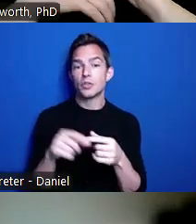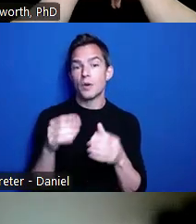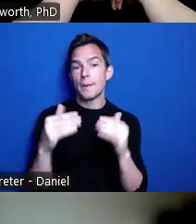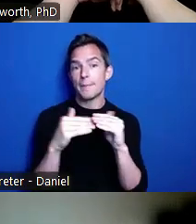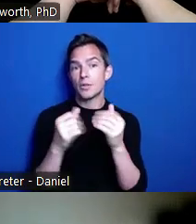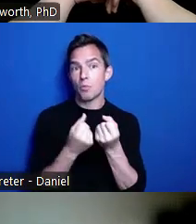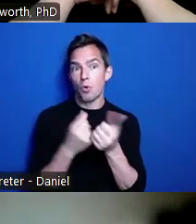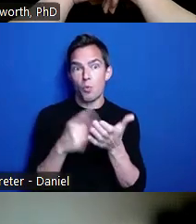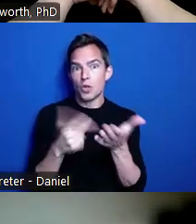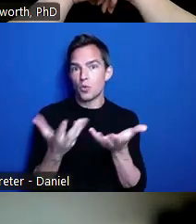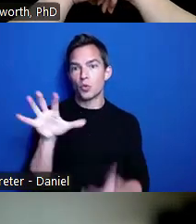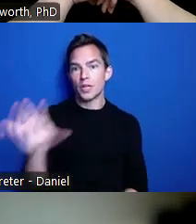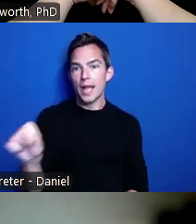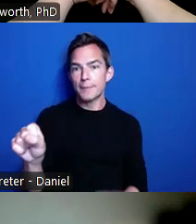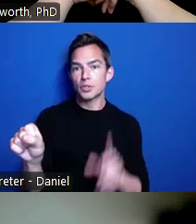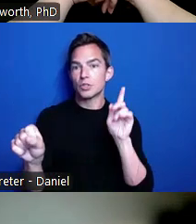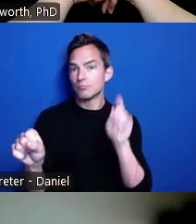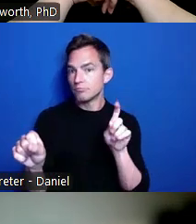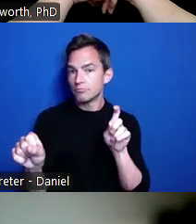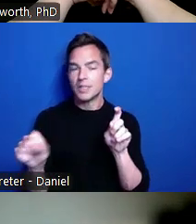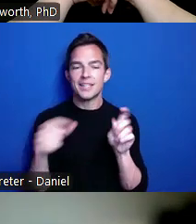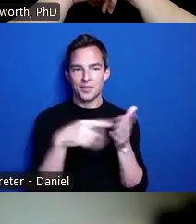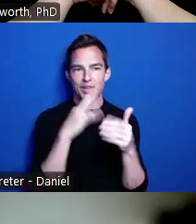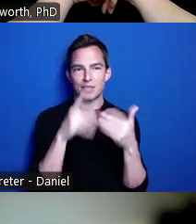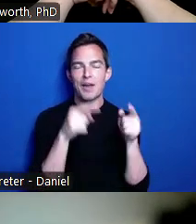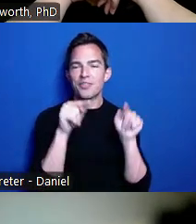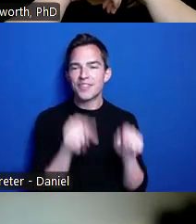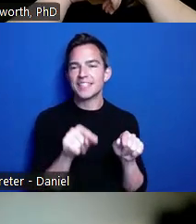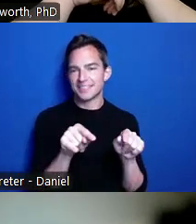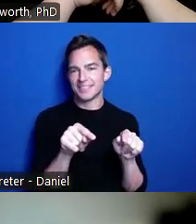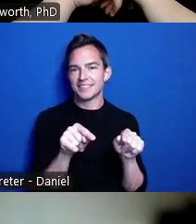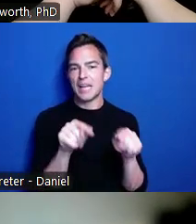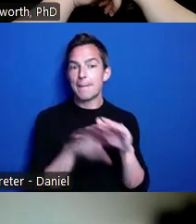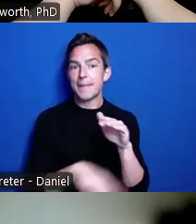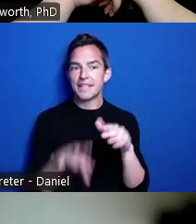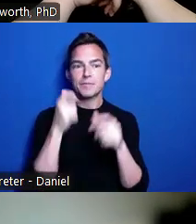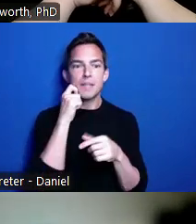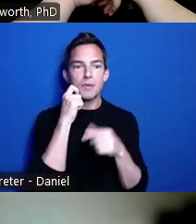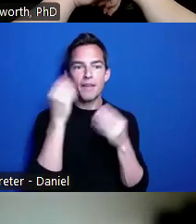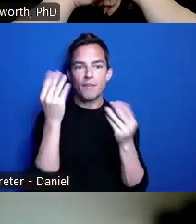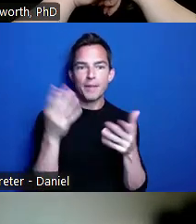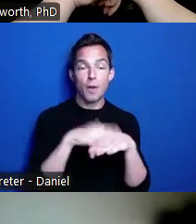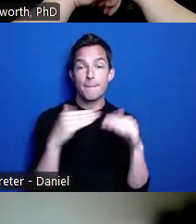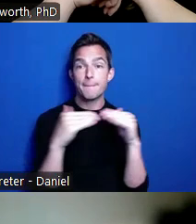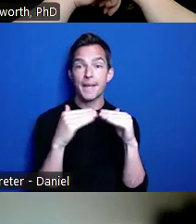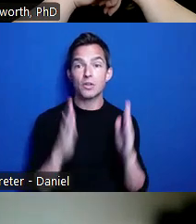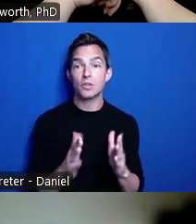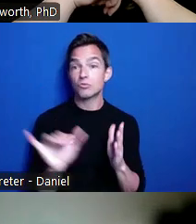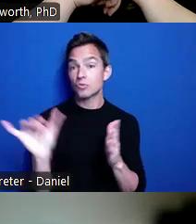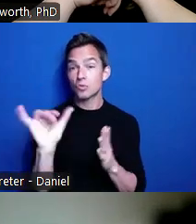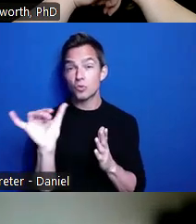you want to capture? This was what we talked about. Just basic demographic information on peers, as well